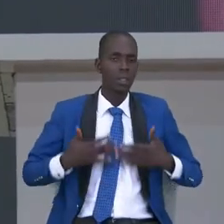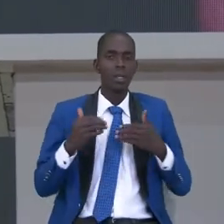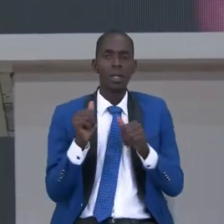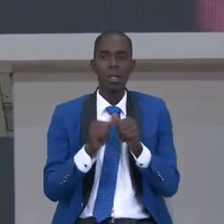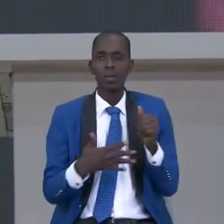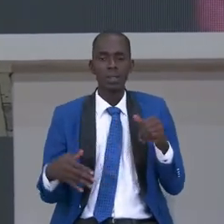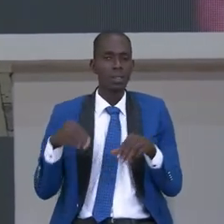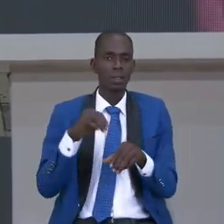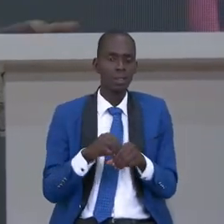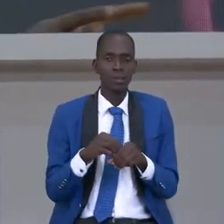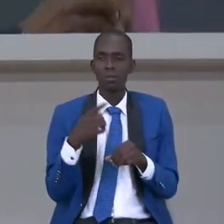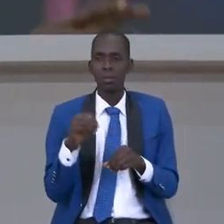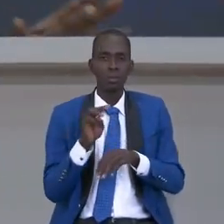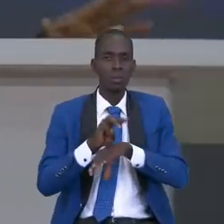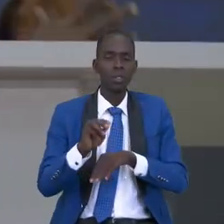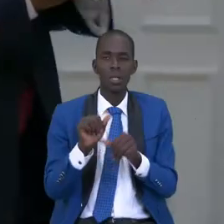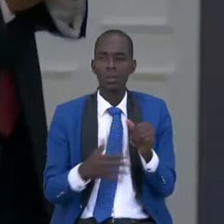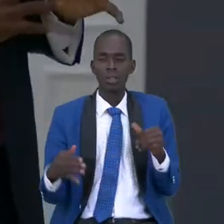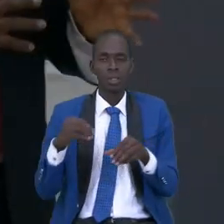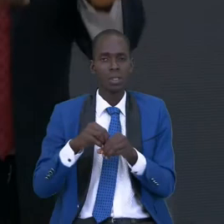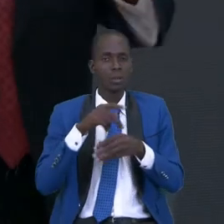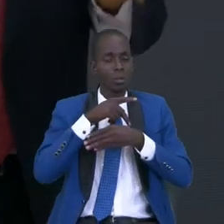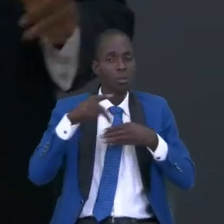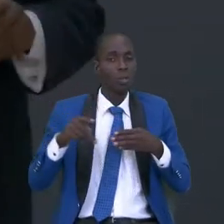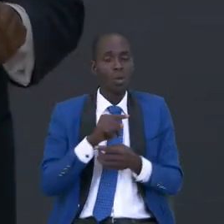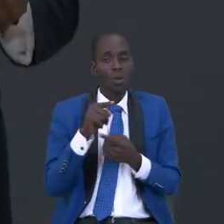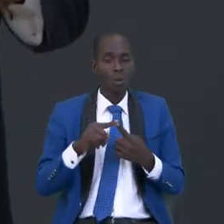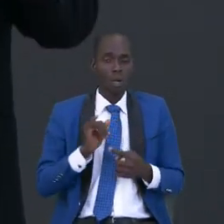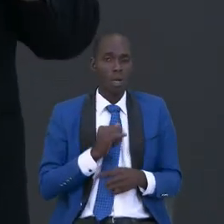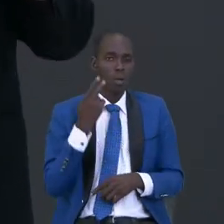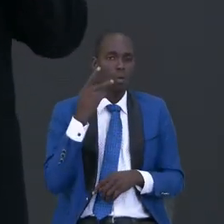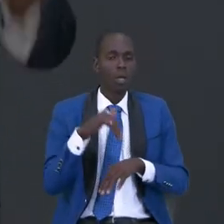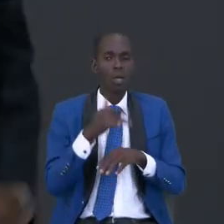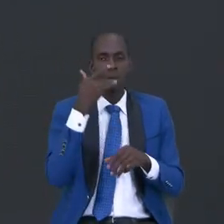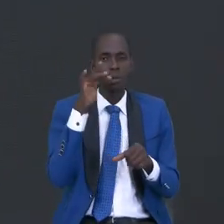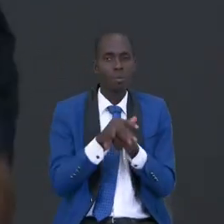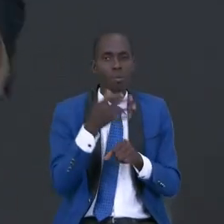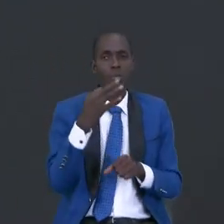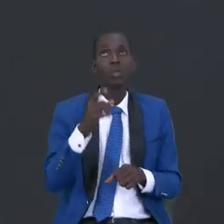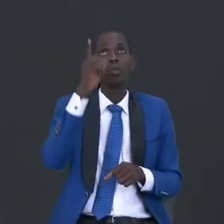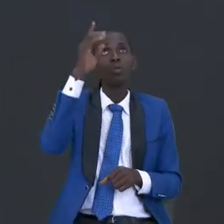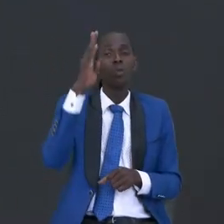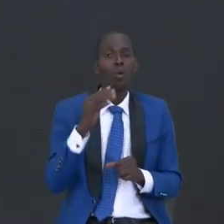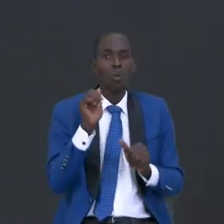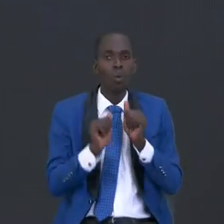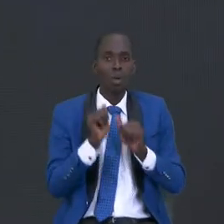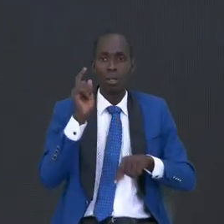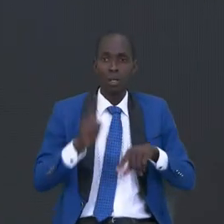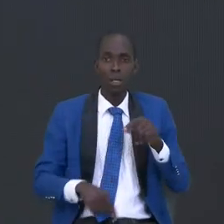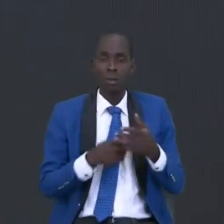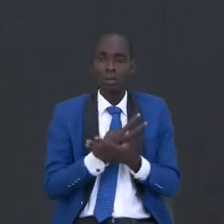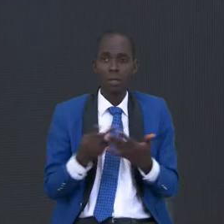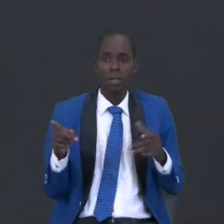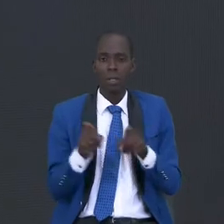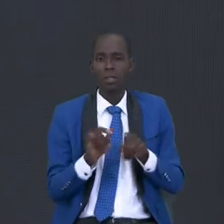ministry, everything in profession. And when I look at the promise of God, which cannot fail, as I look at